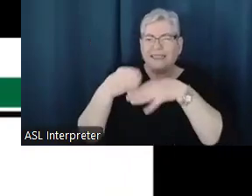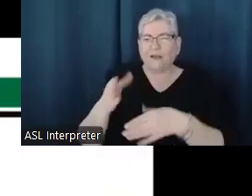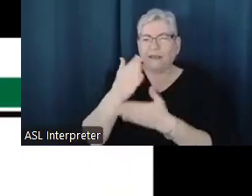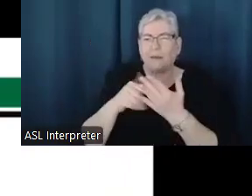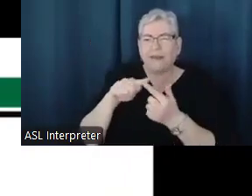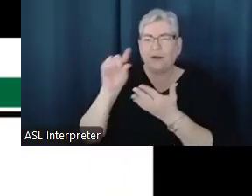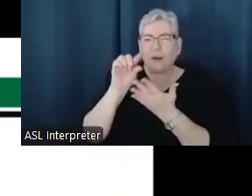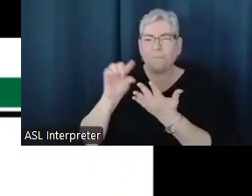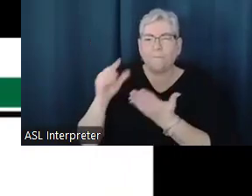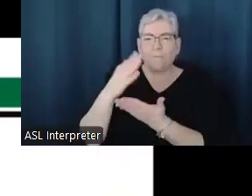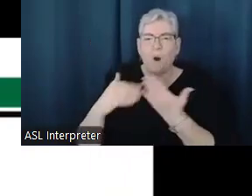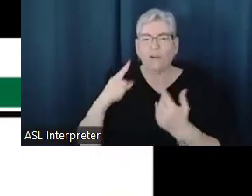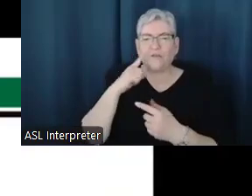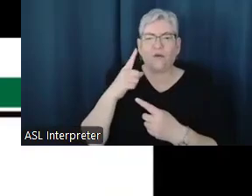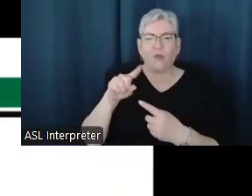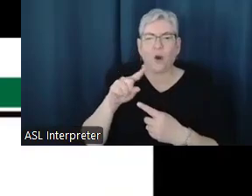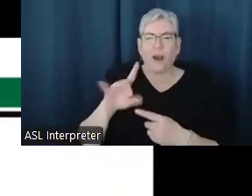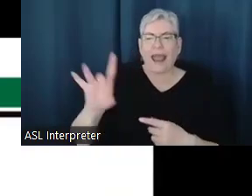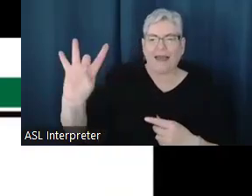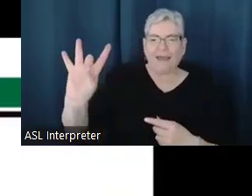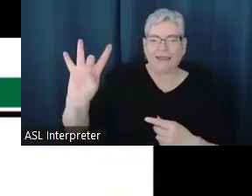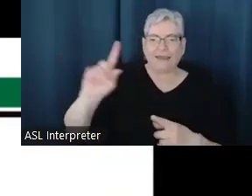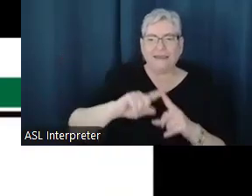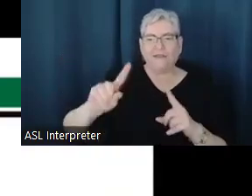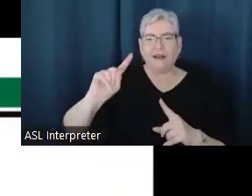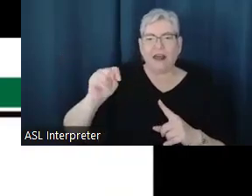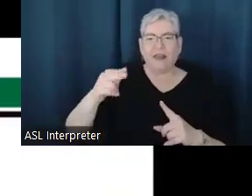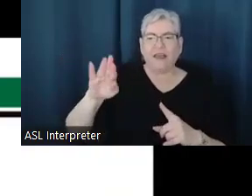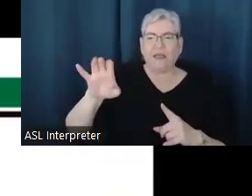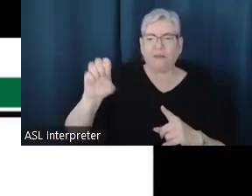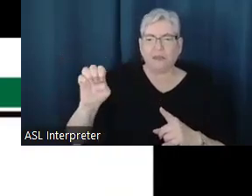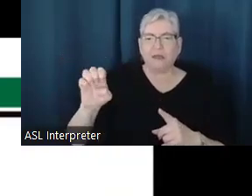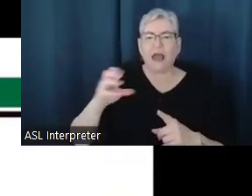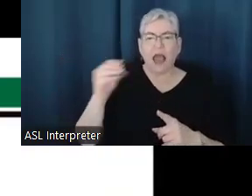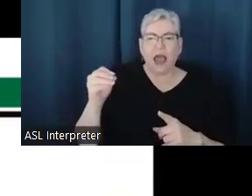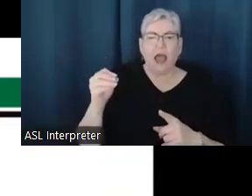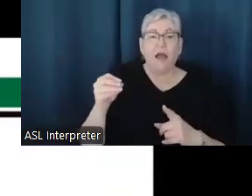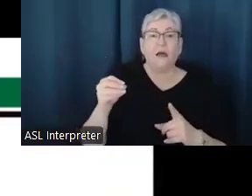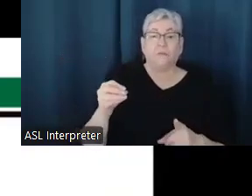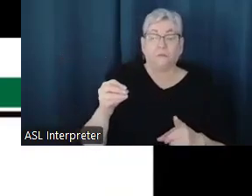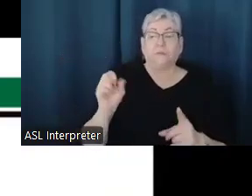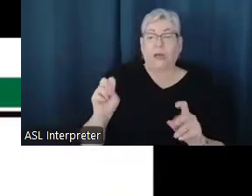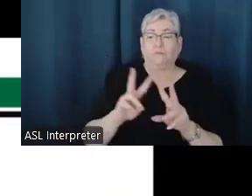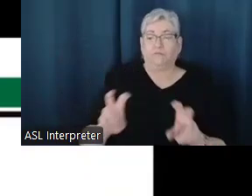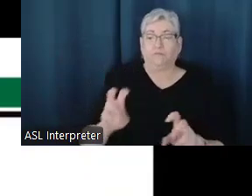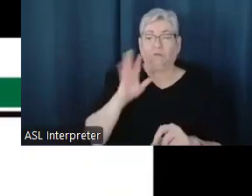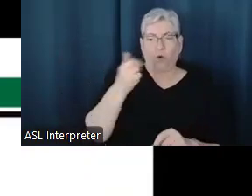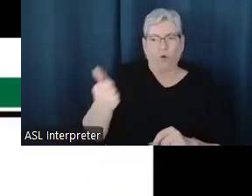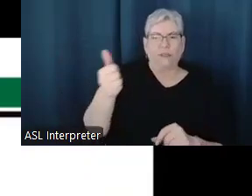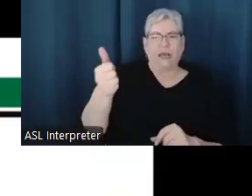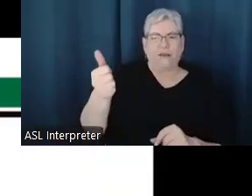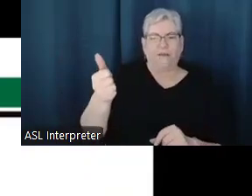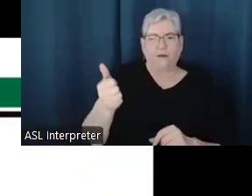of those 8 themes and then has you assess for yourself where you